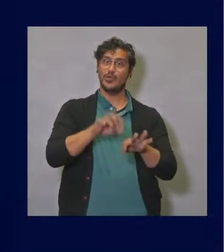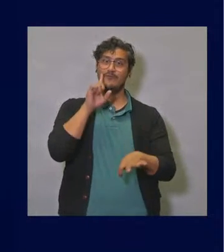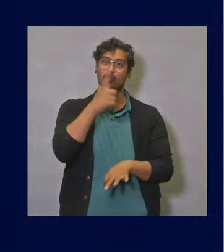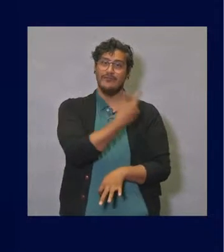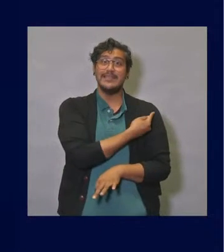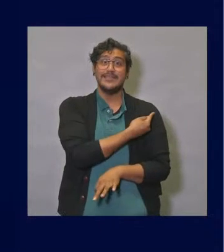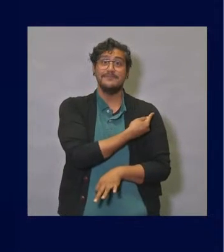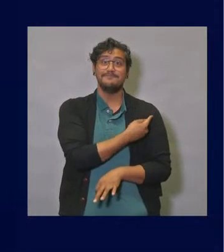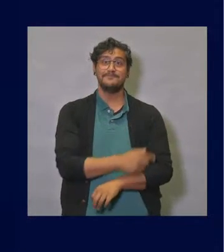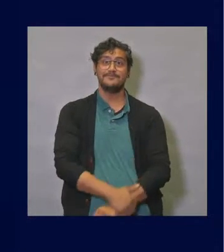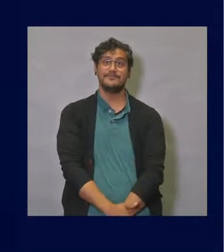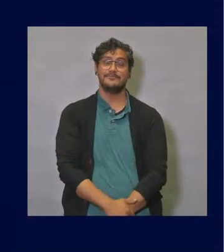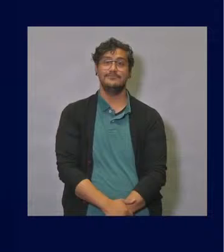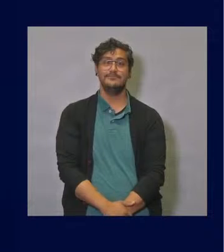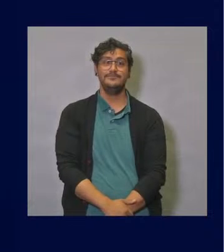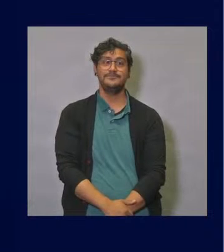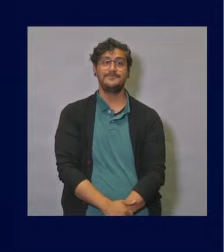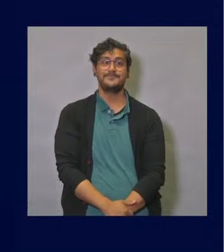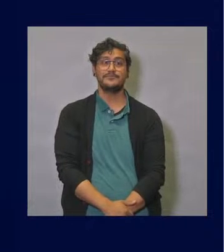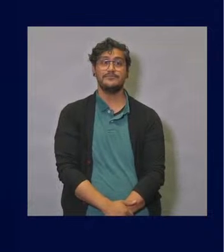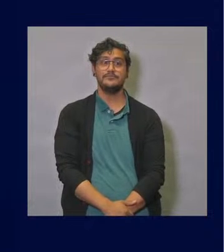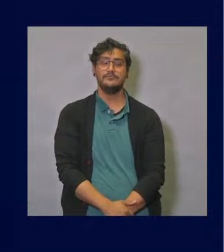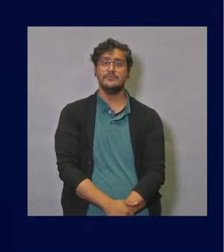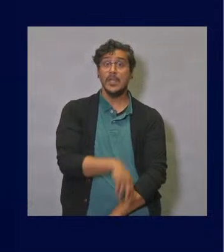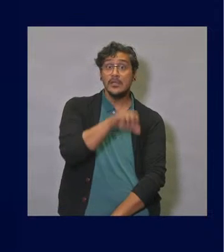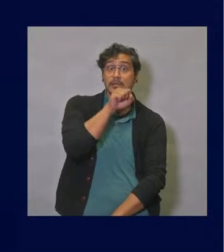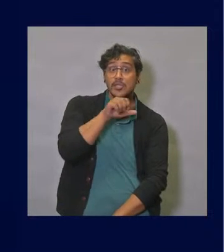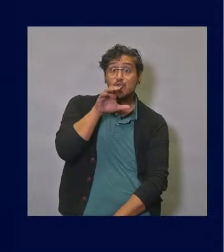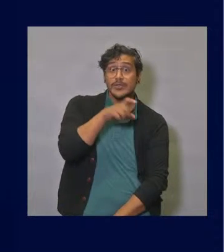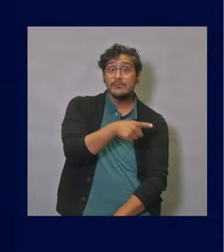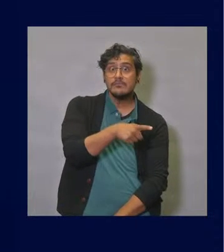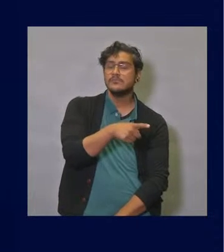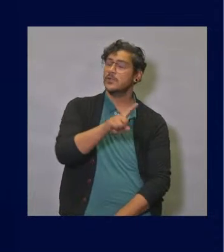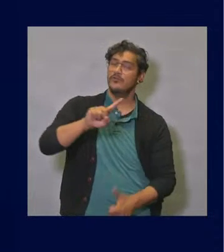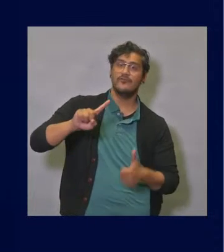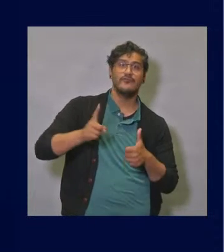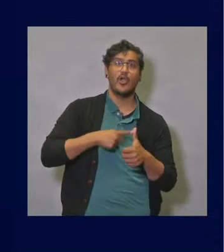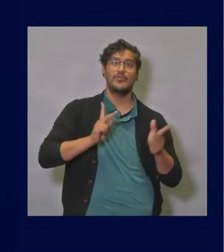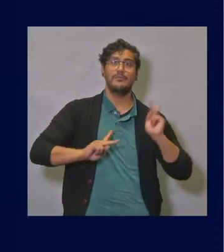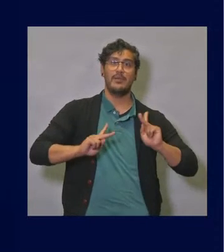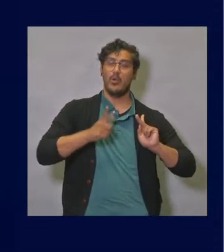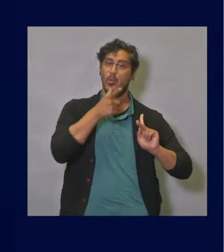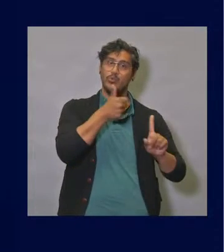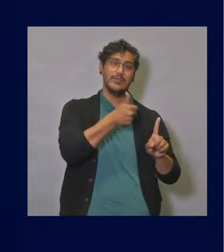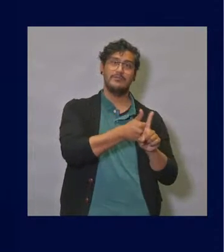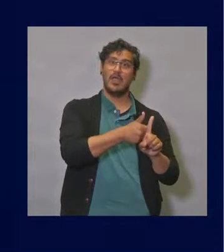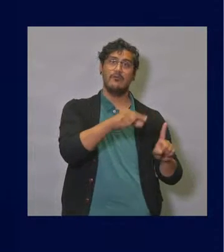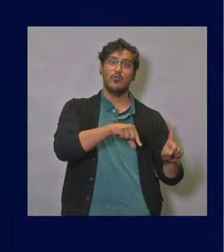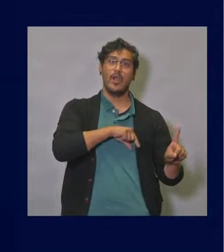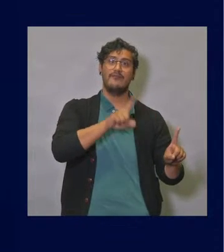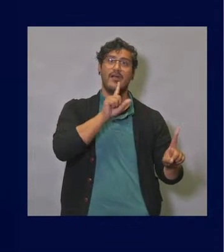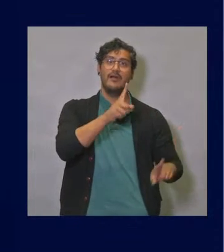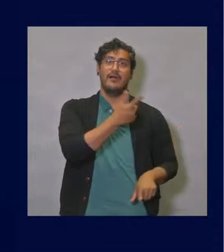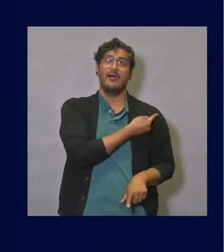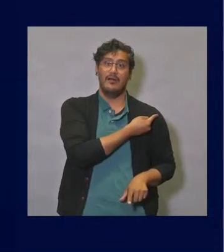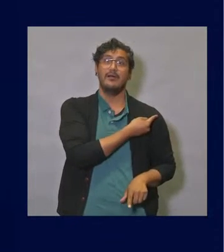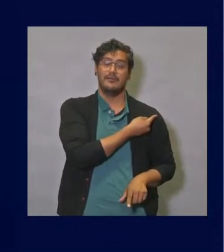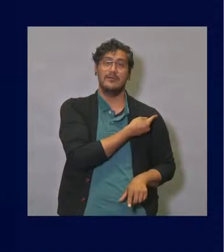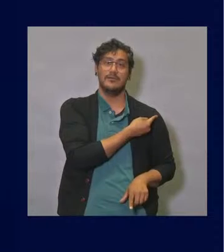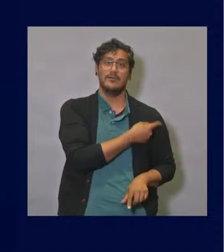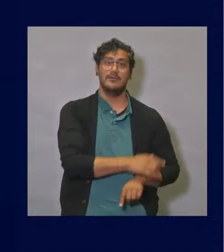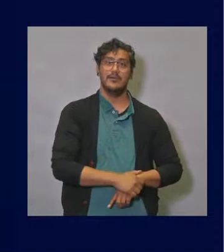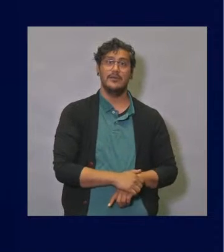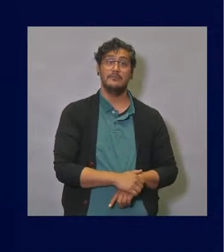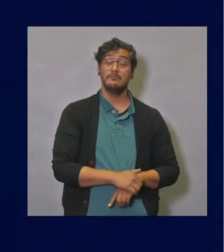slide. Seniors were among the very first LA County residents to be eligible for the COVID vaccine. We